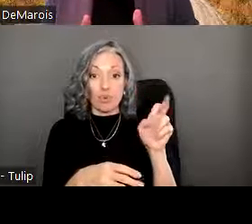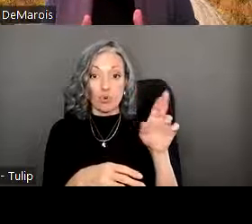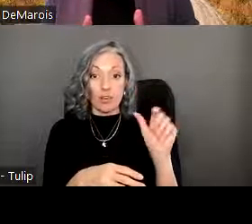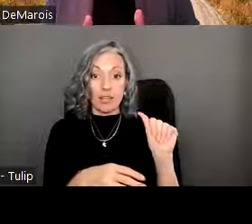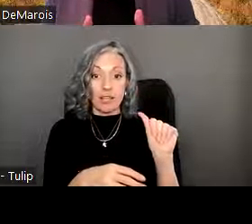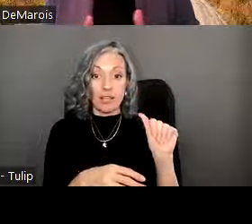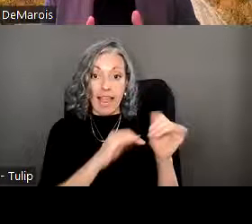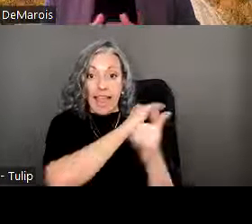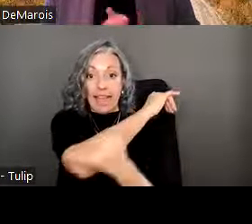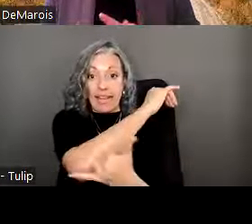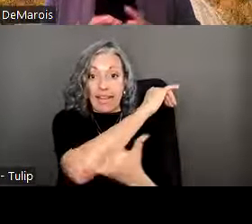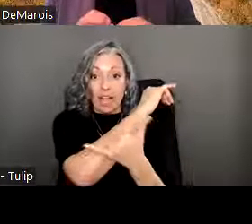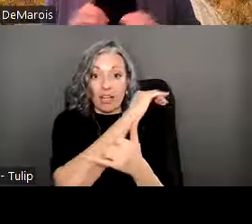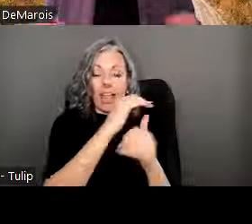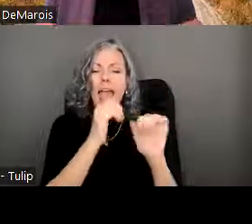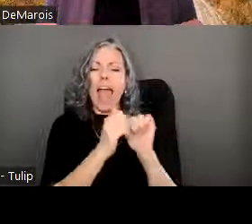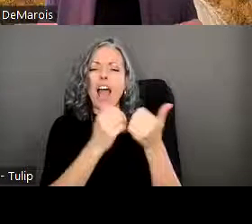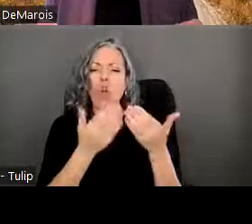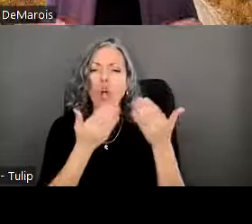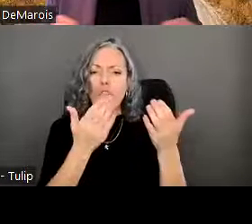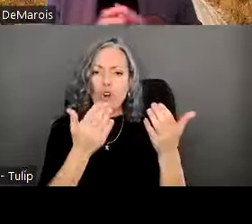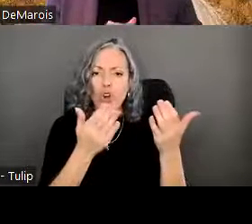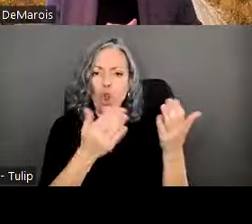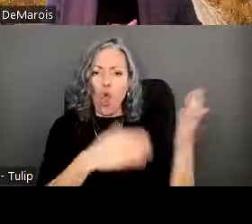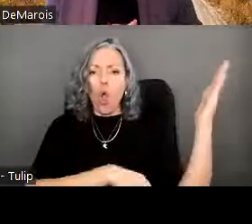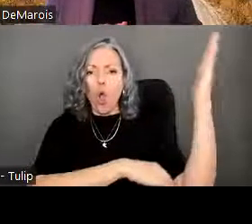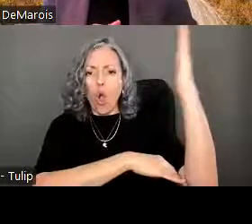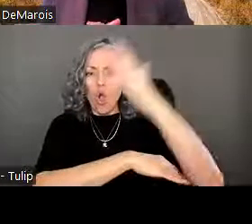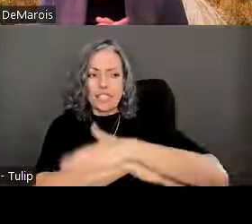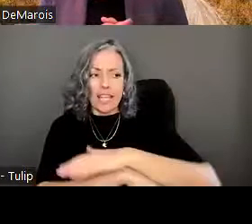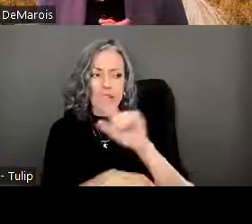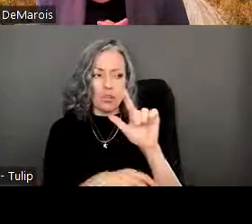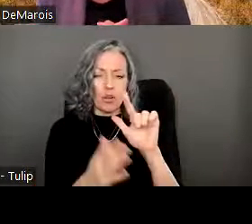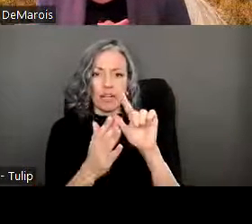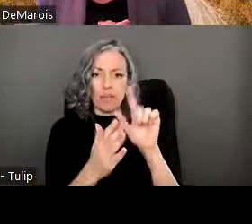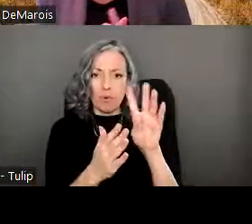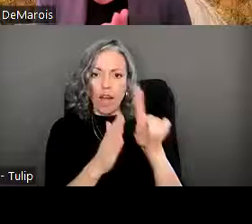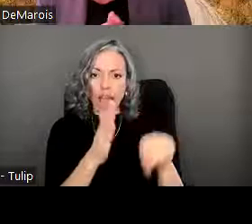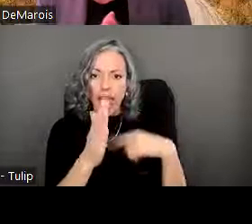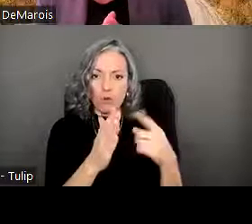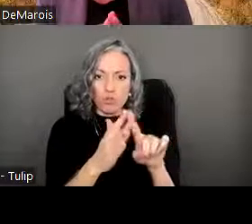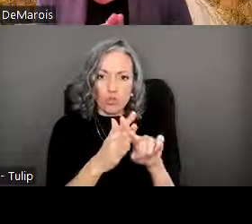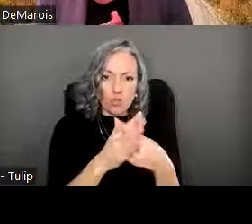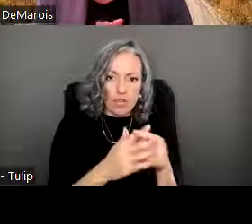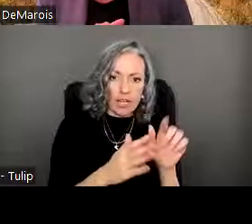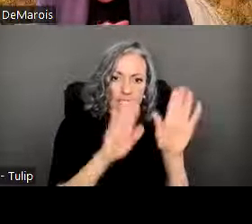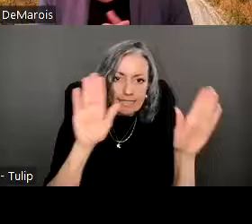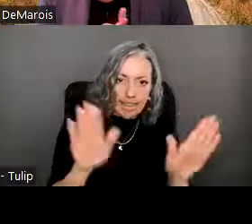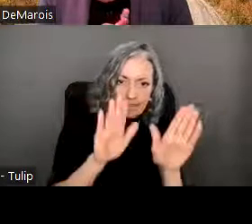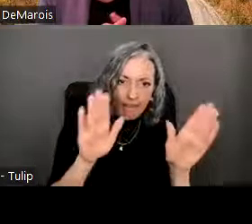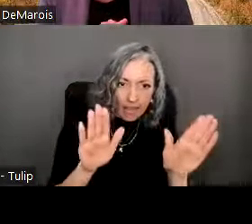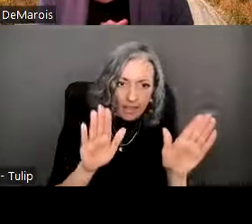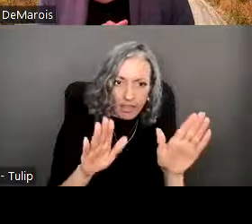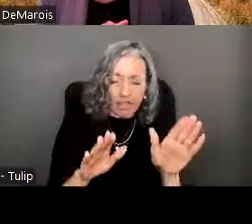that 24/7, which would be the beginning of ultimately someday a 24/7